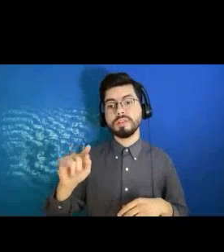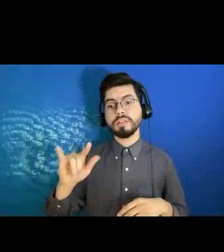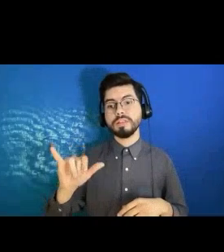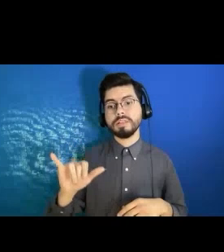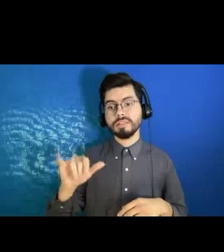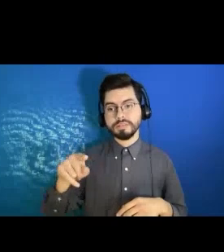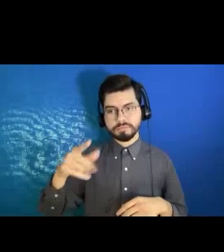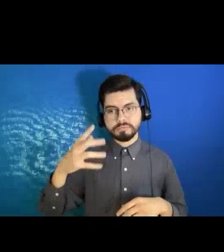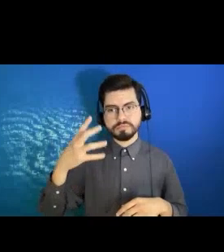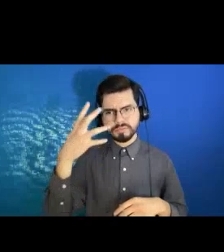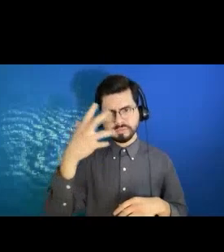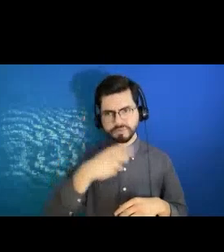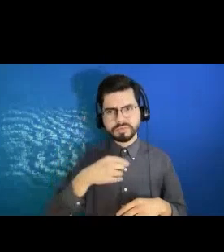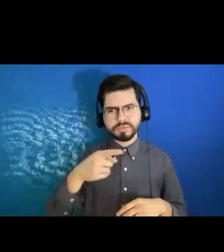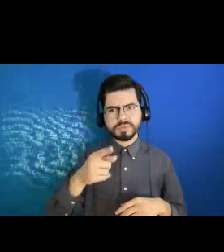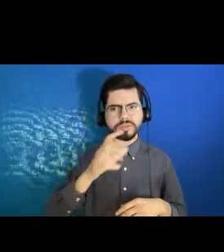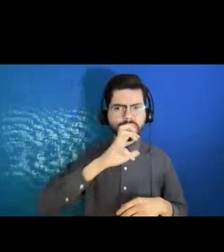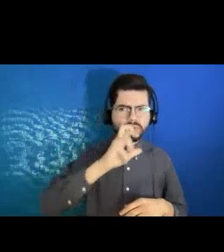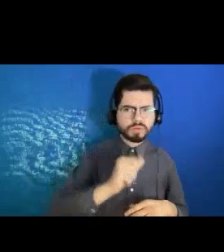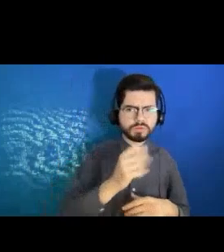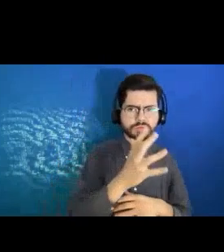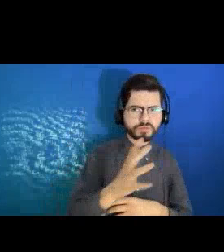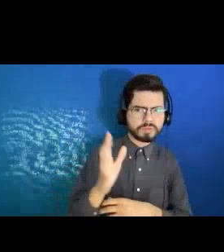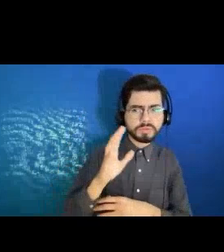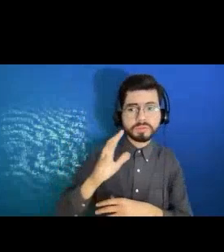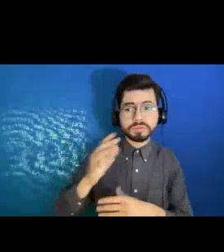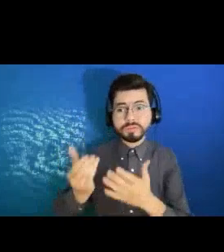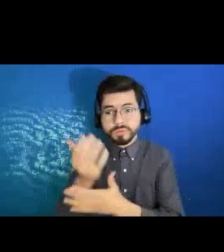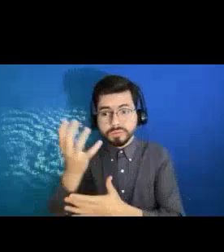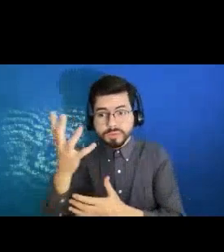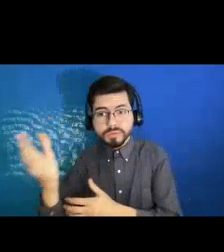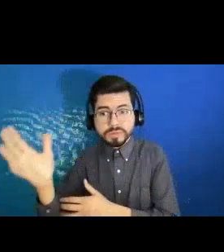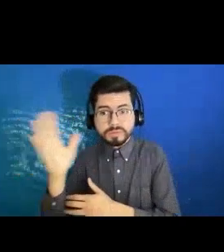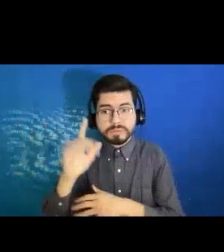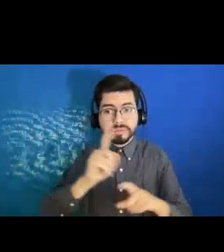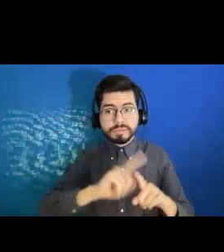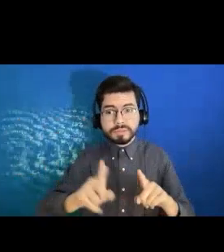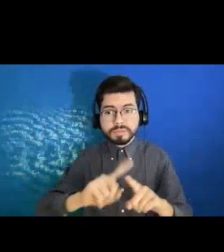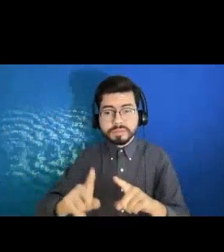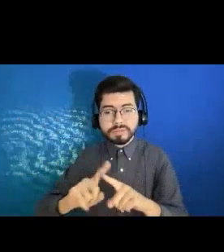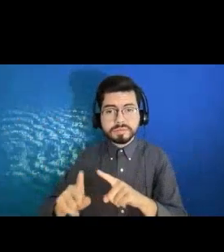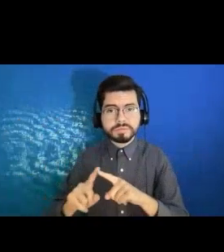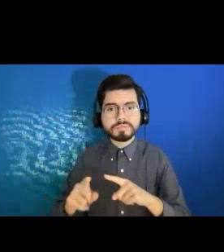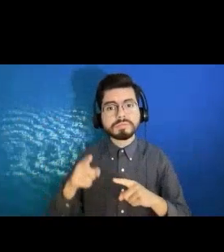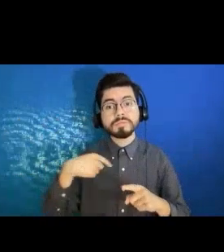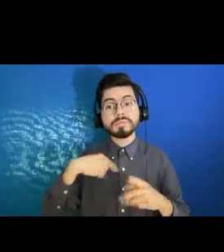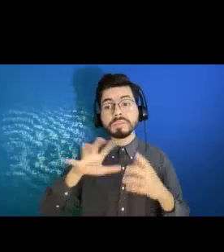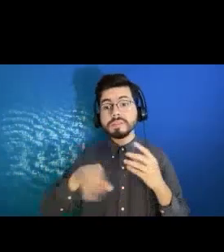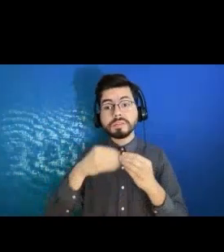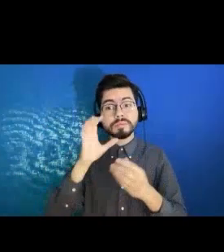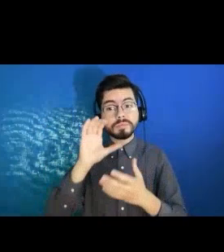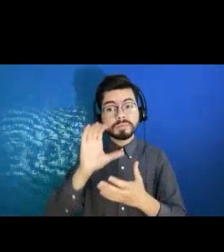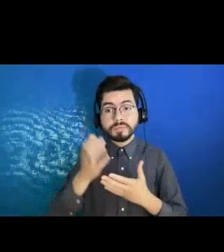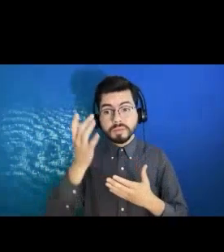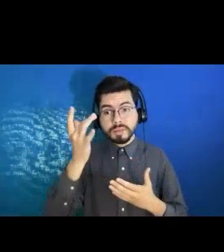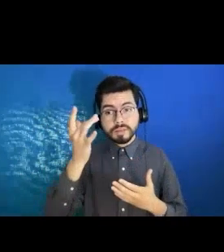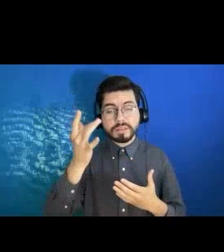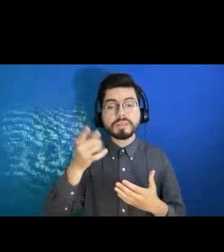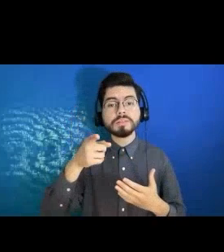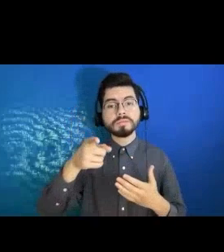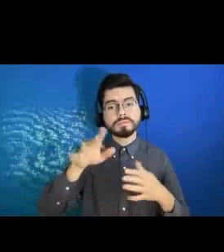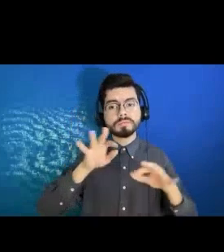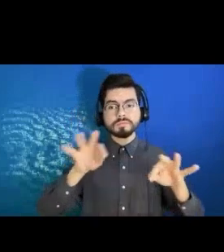something in between, a little something for everybody, right? I throw this one in there just to kind of reiterate what